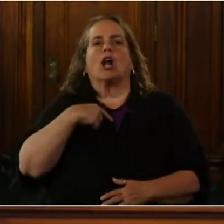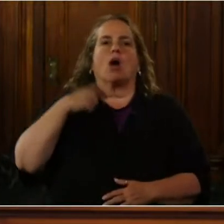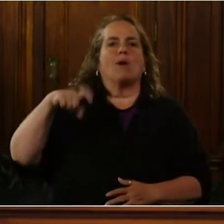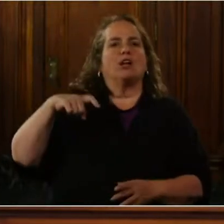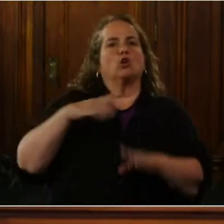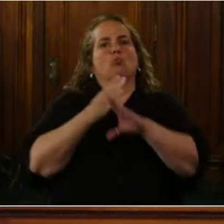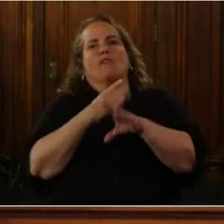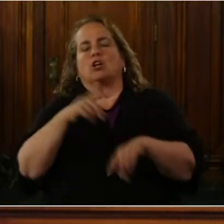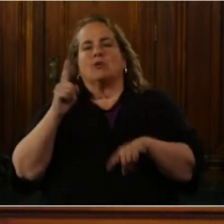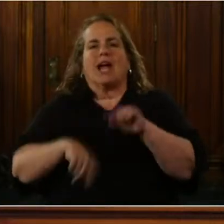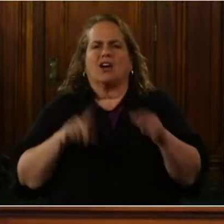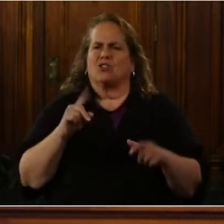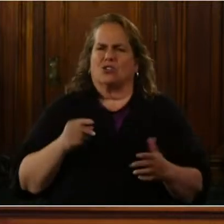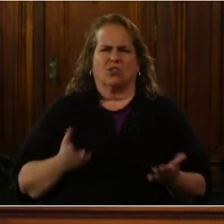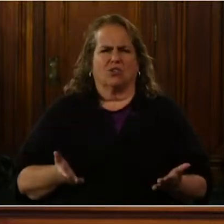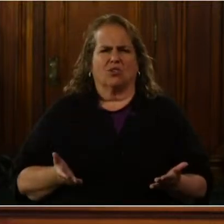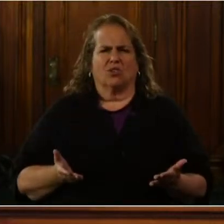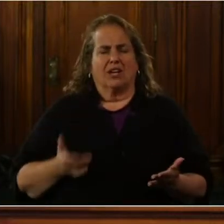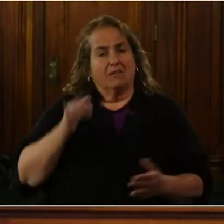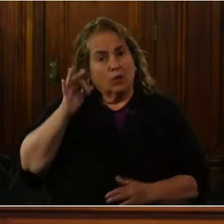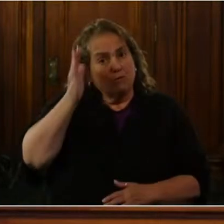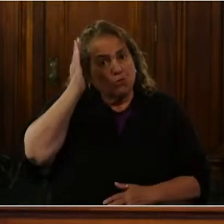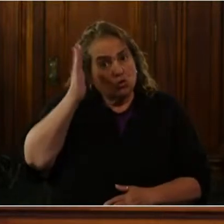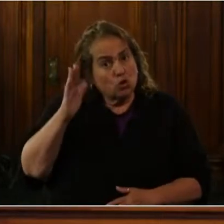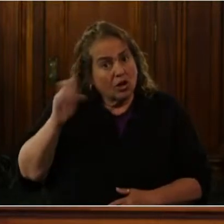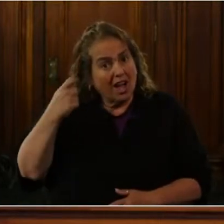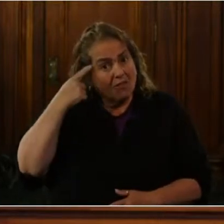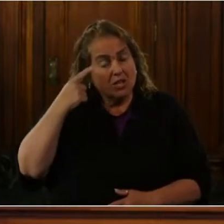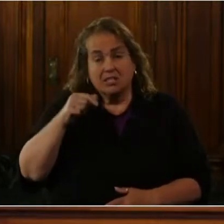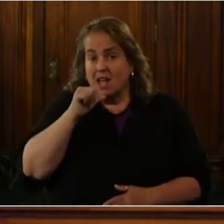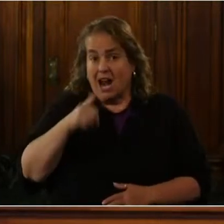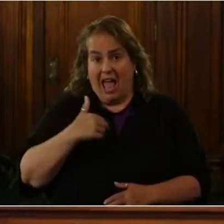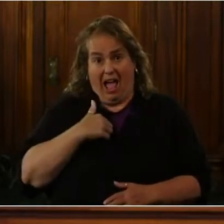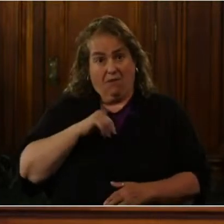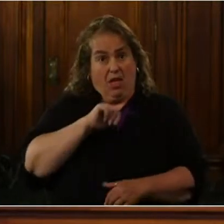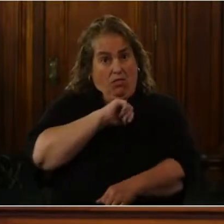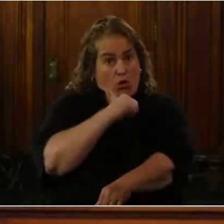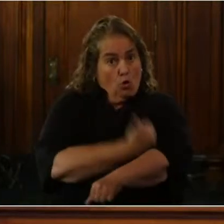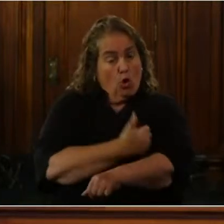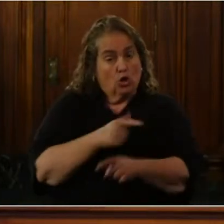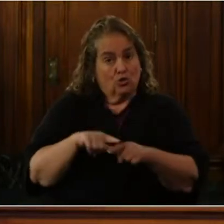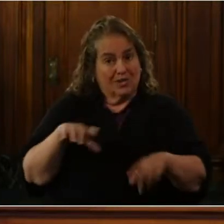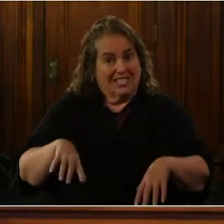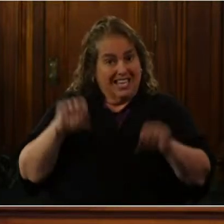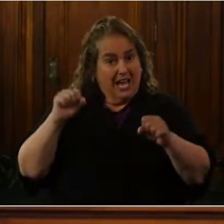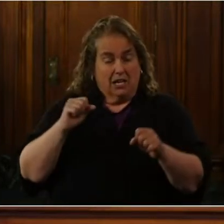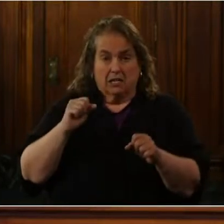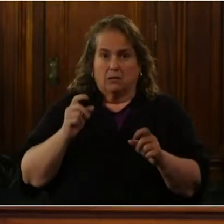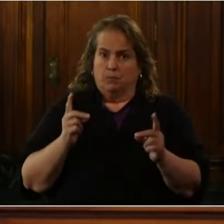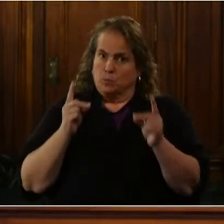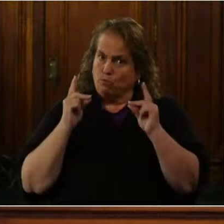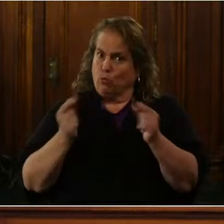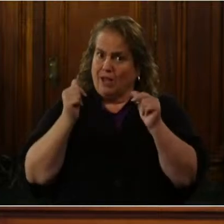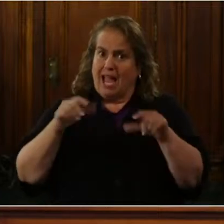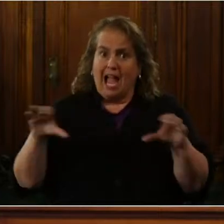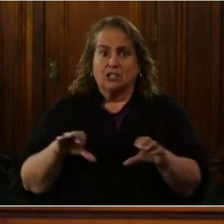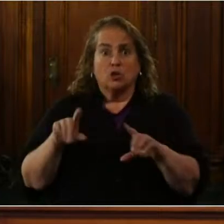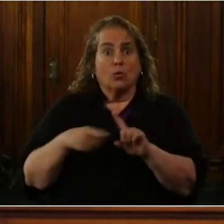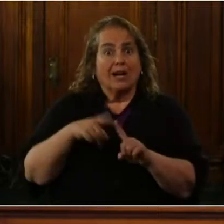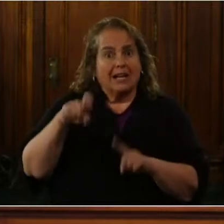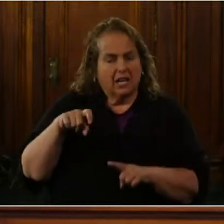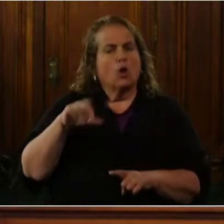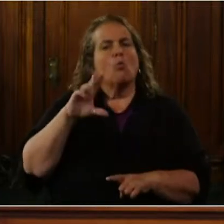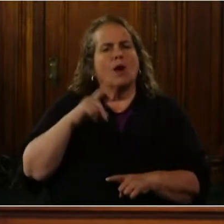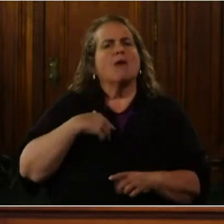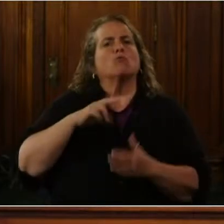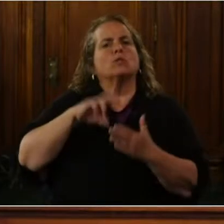if a future governor did not have the power to take urgent action when it's needed, it would have resulted in significant additional